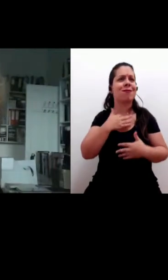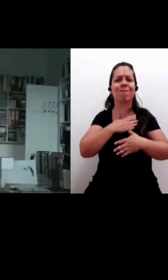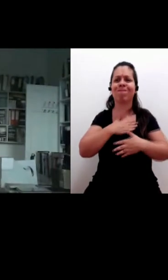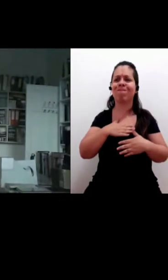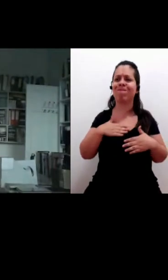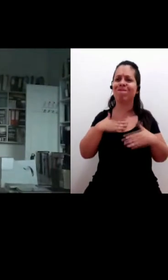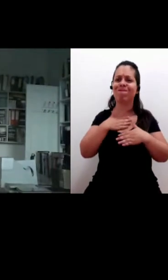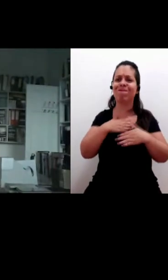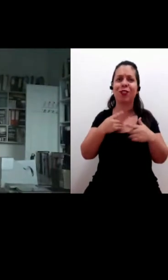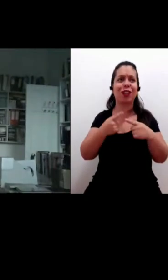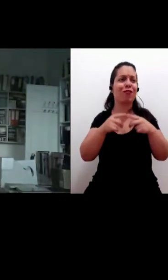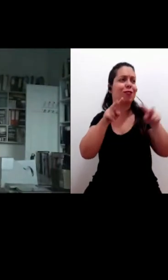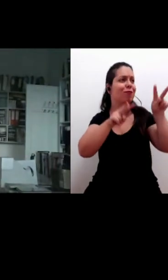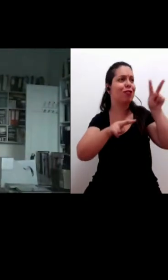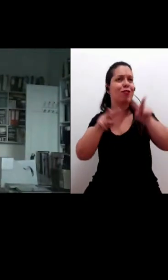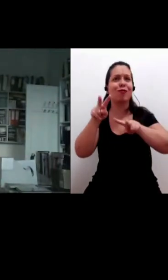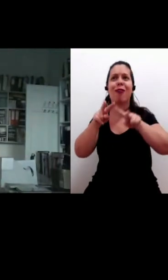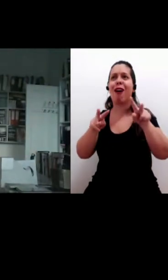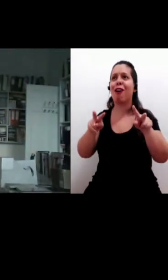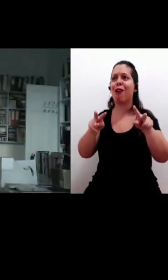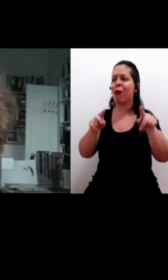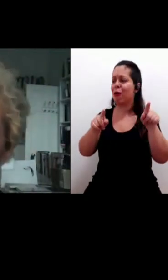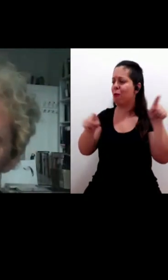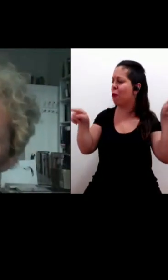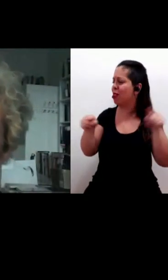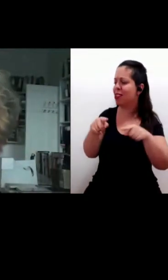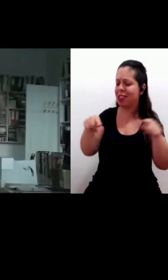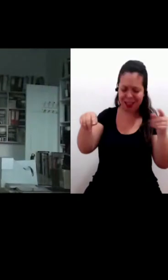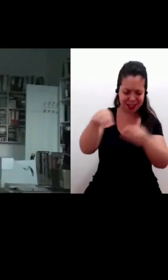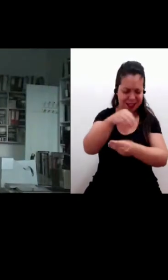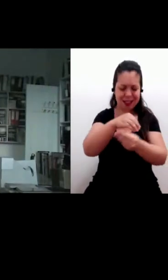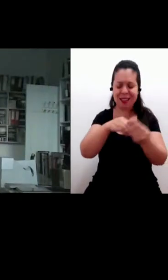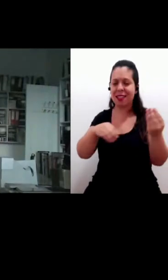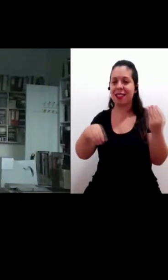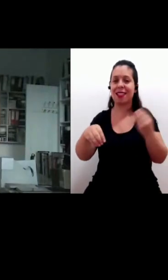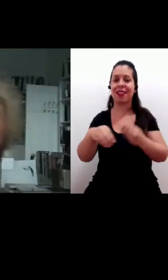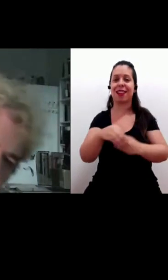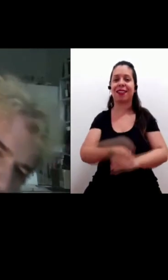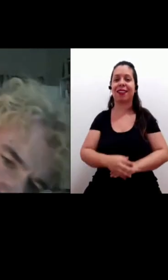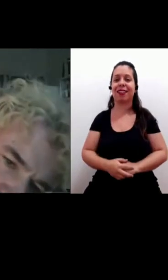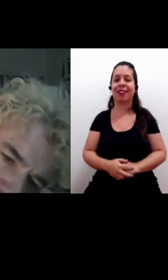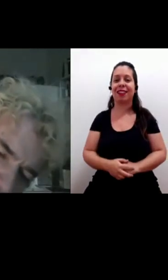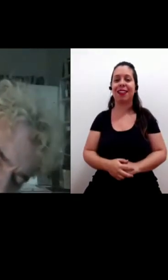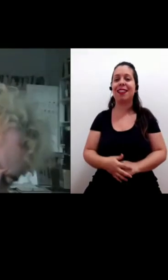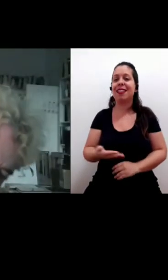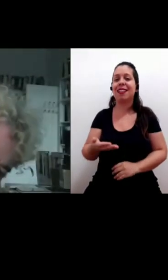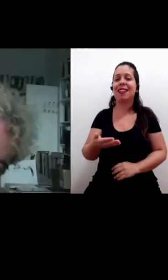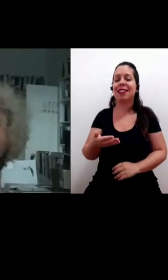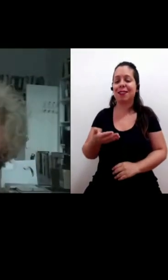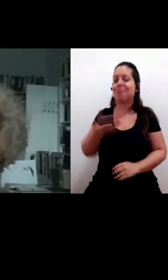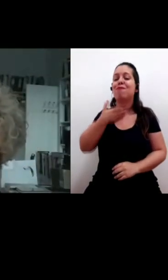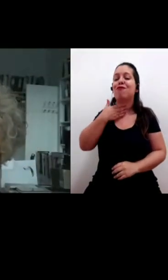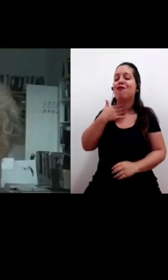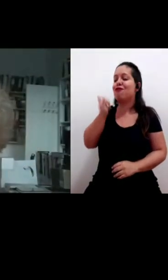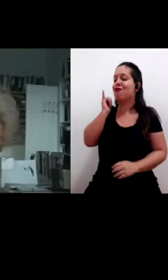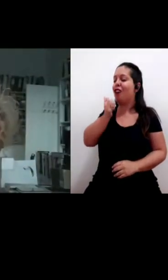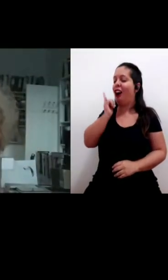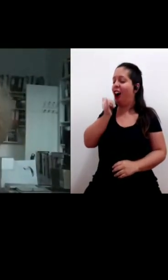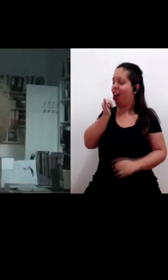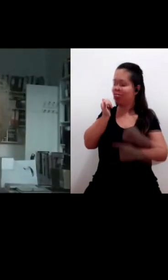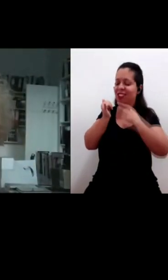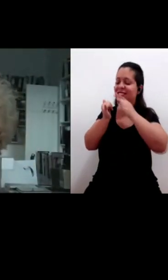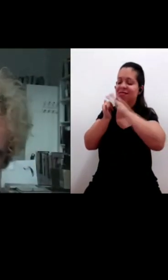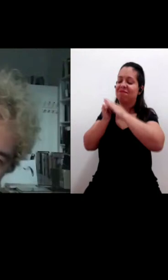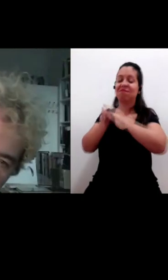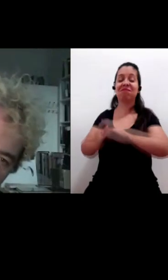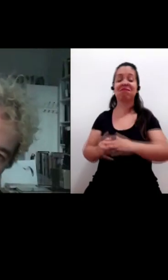musical, and it didn't need me and my voice. It didn't need a narrator. There is a sort of,